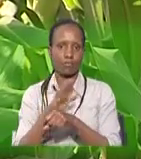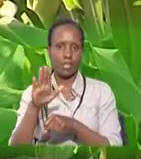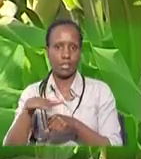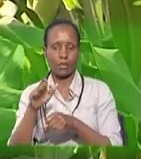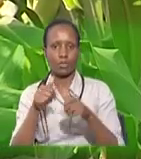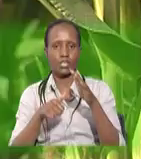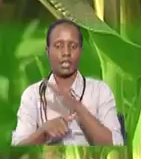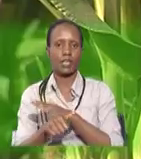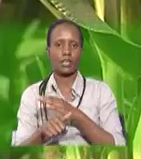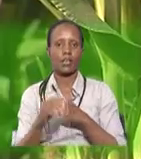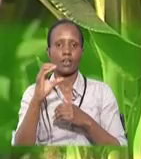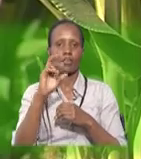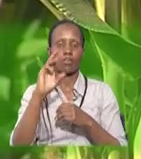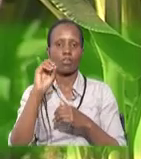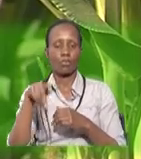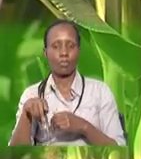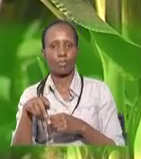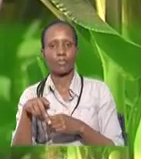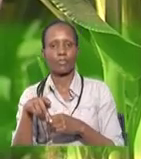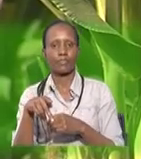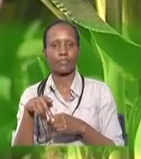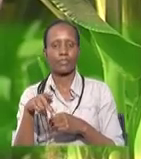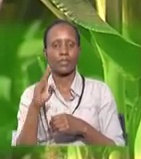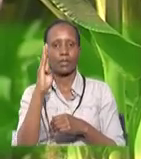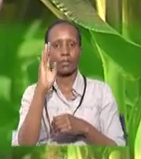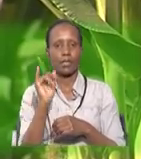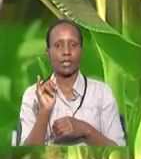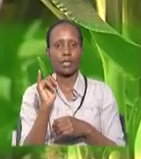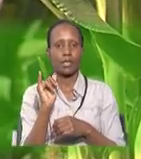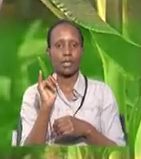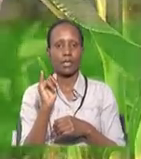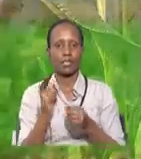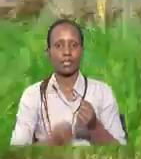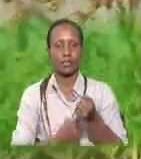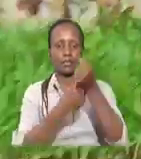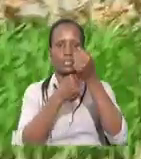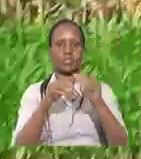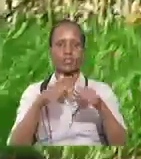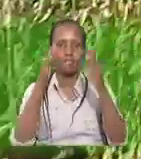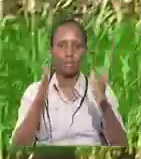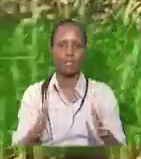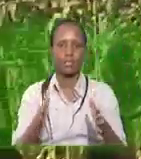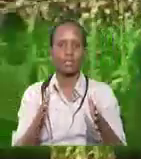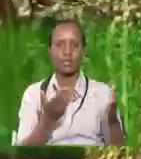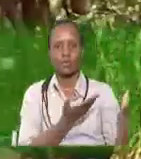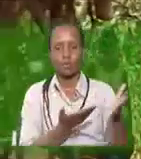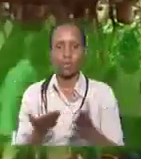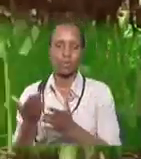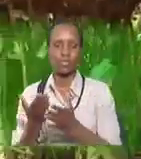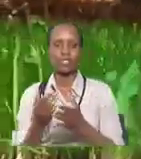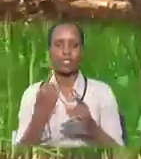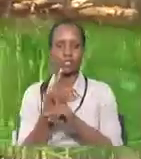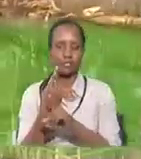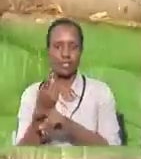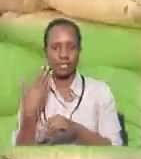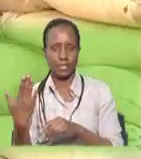entire scheme was under crop. We managed to crop the entire scheme by supporting the farmers, actually. We brought in